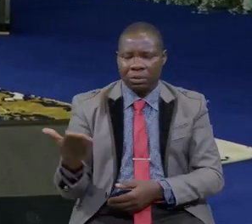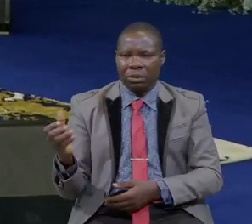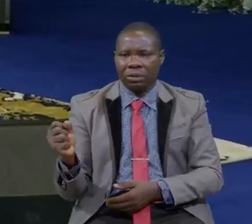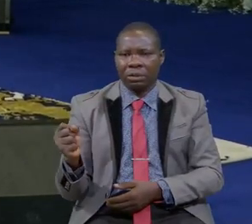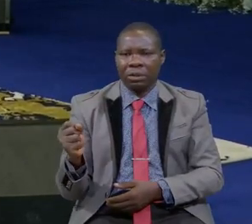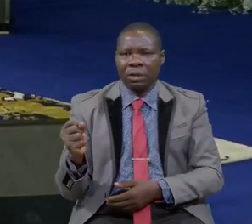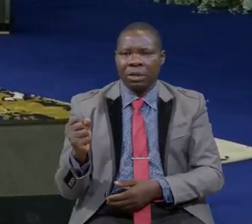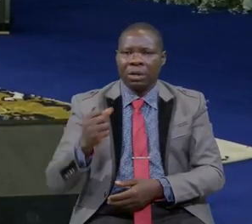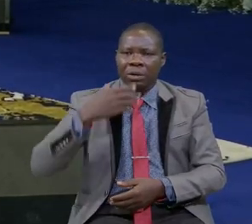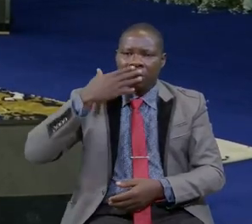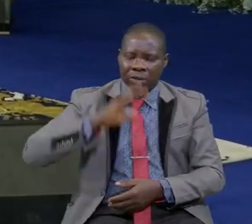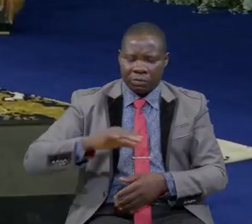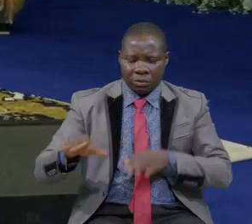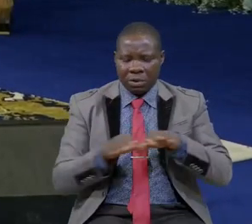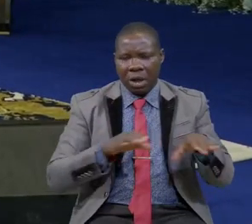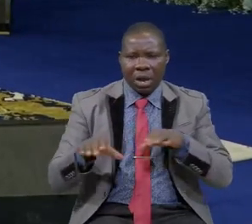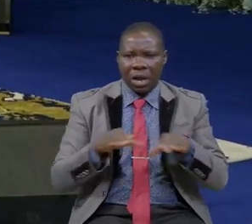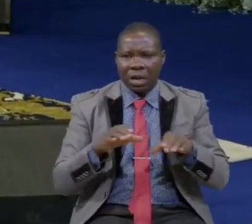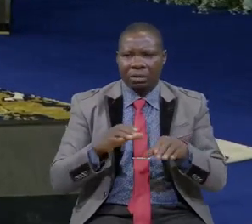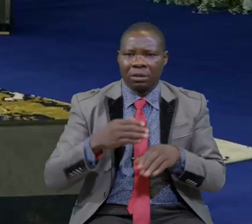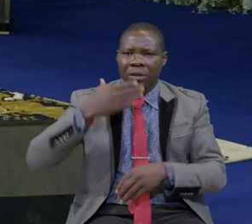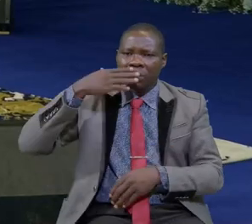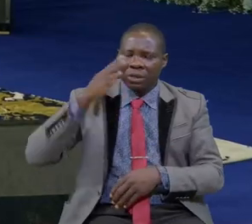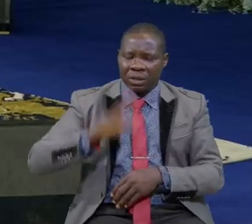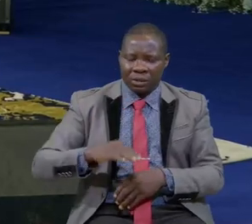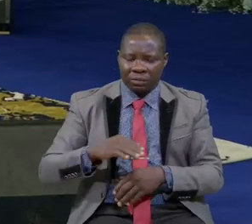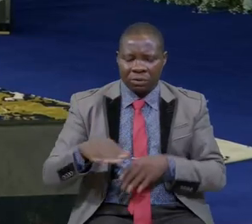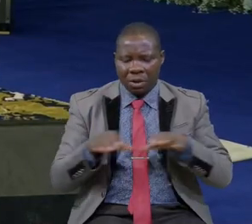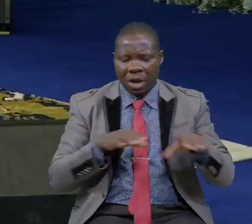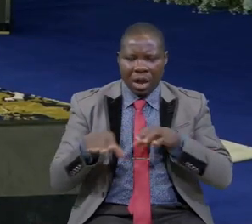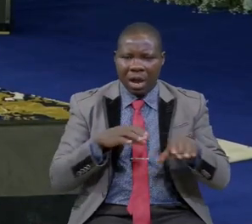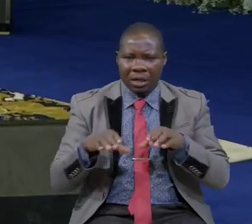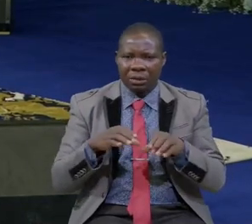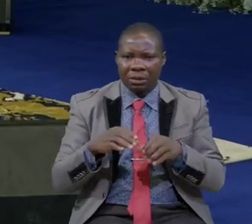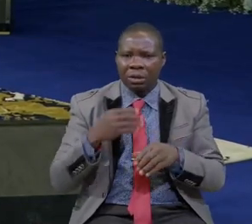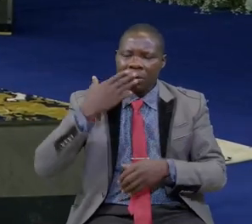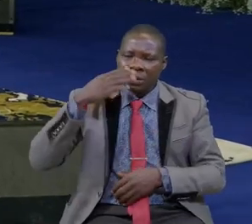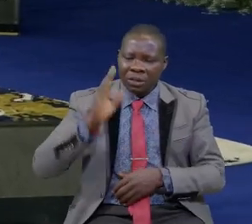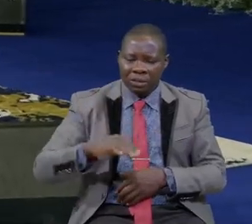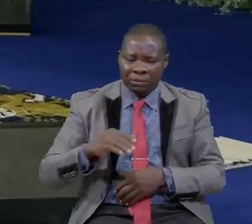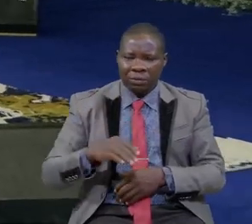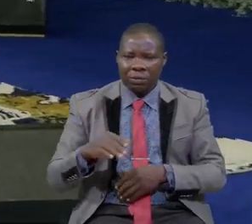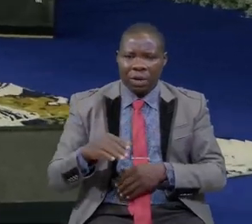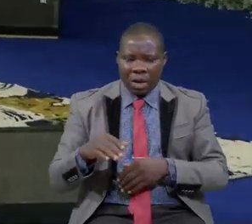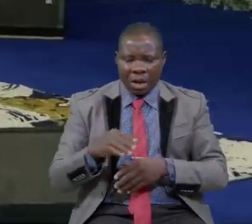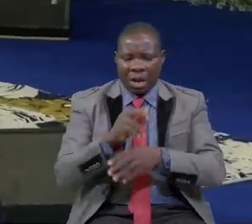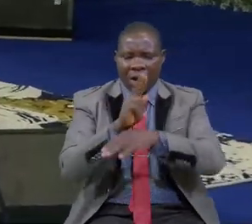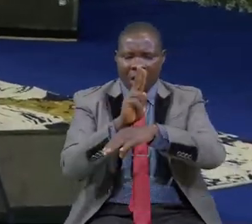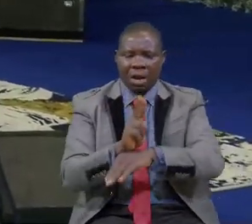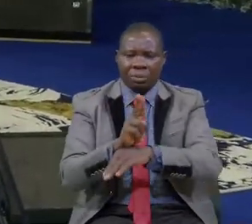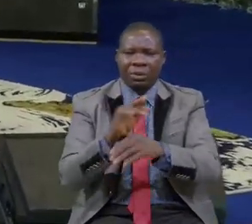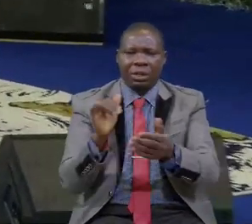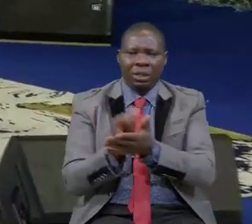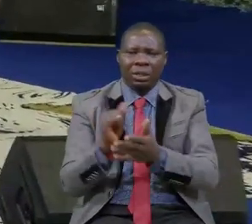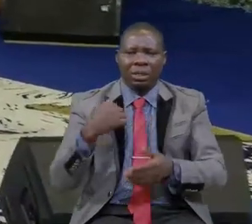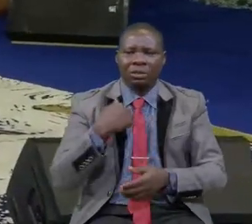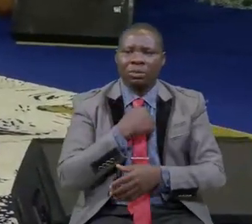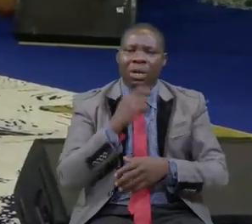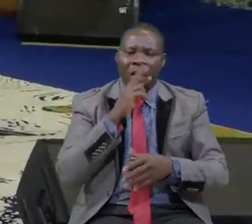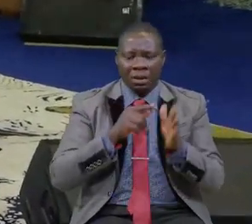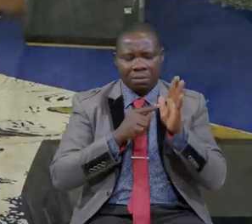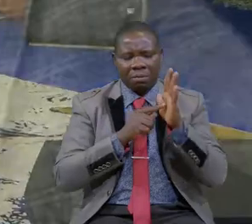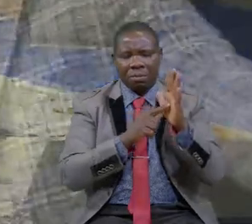abominable acts, abominable actions, abominable habits we have manifested. It's